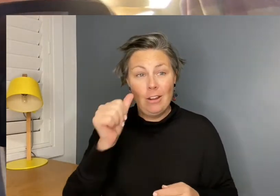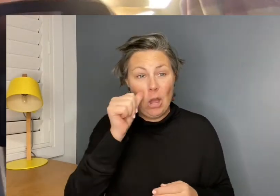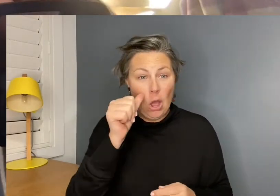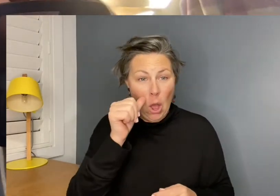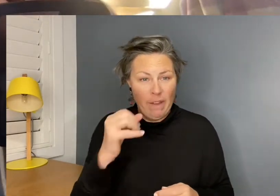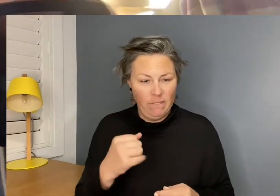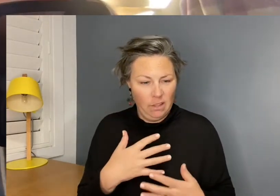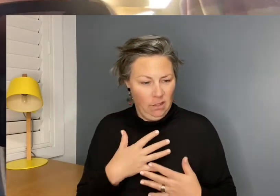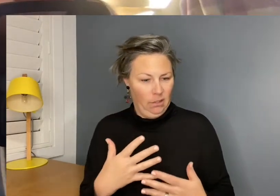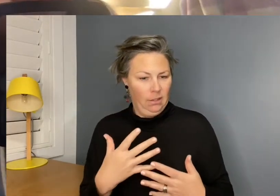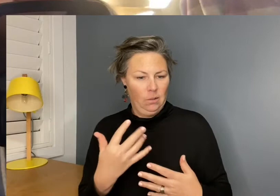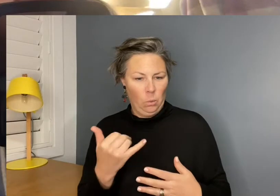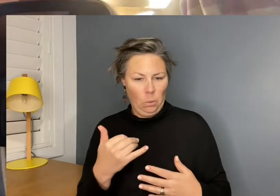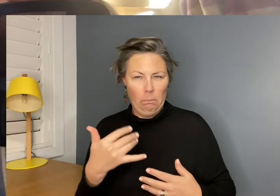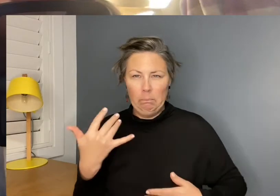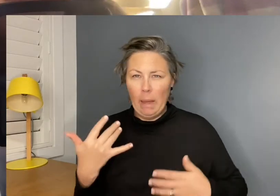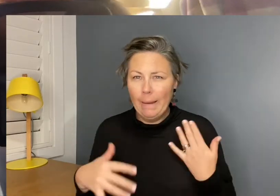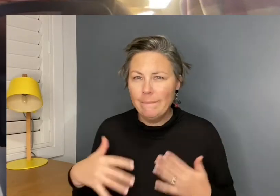painful,